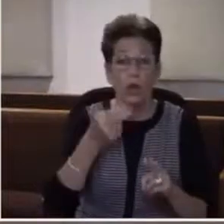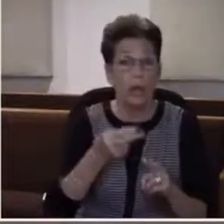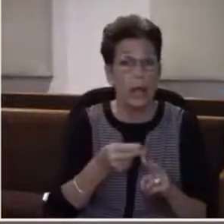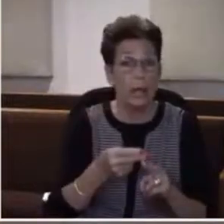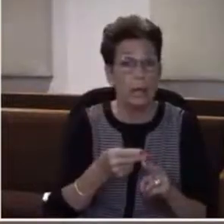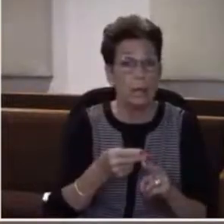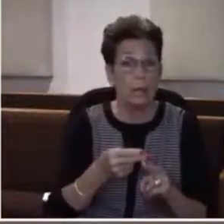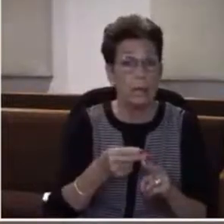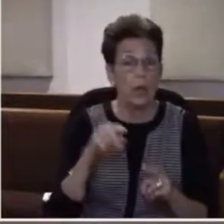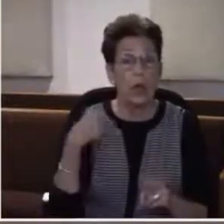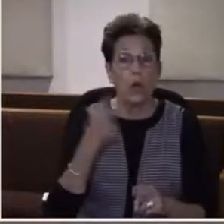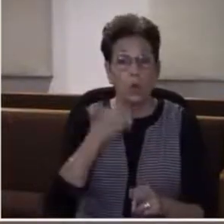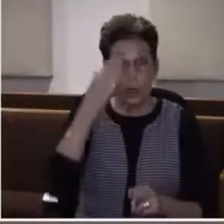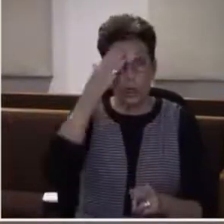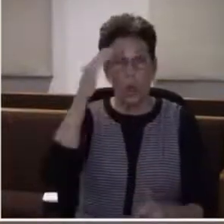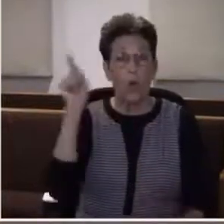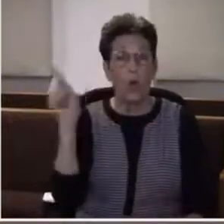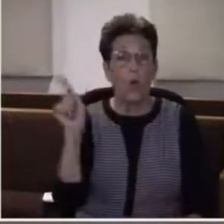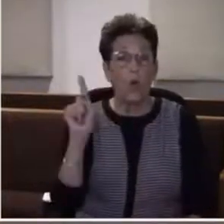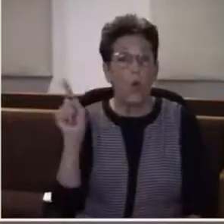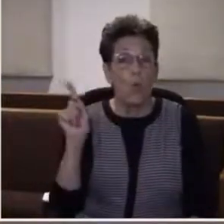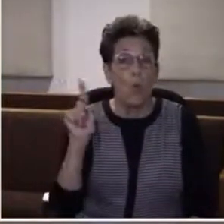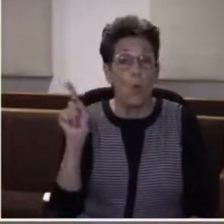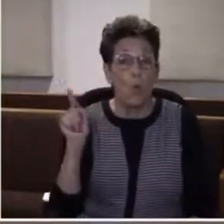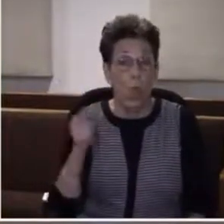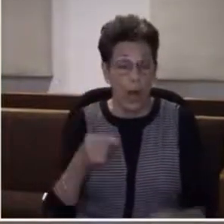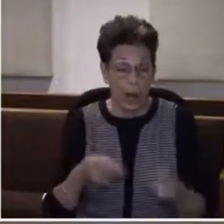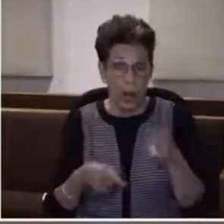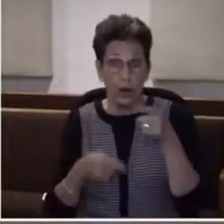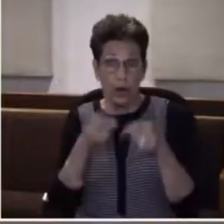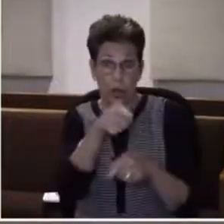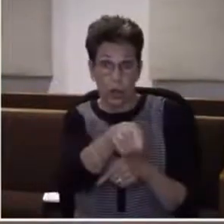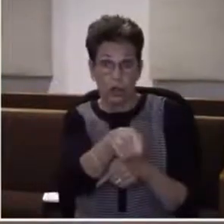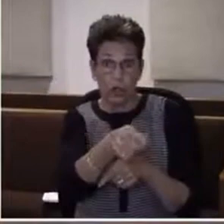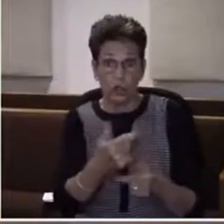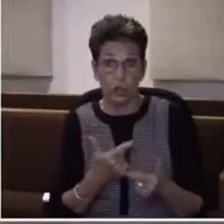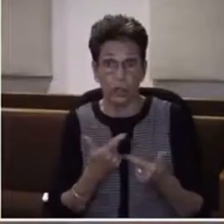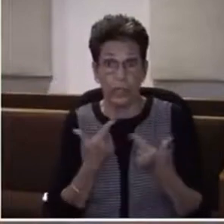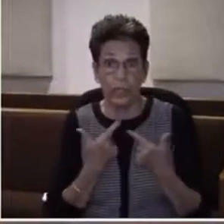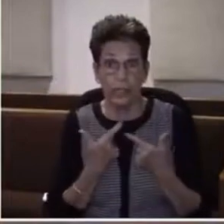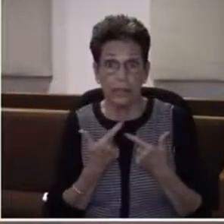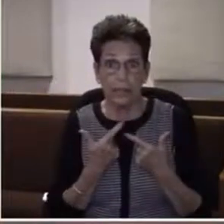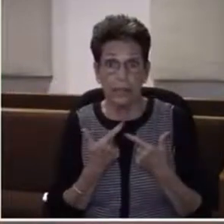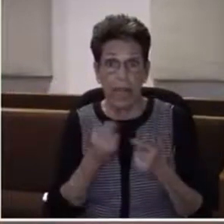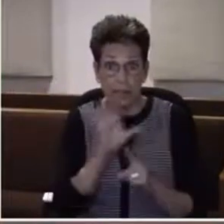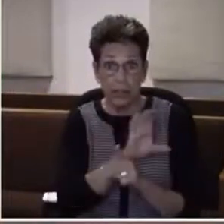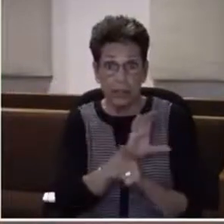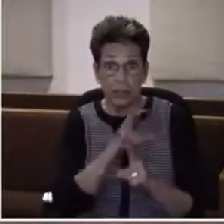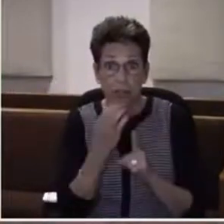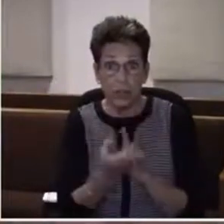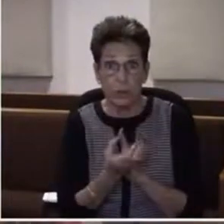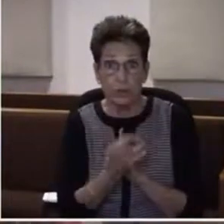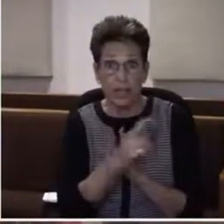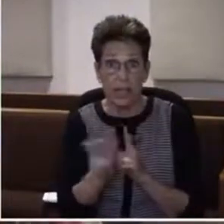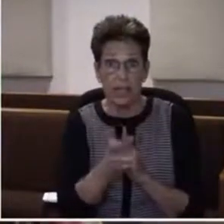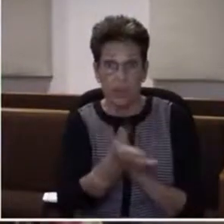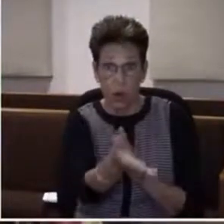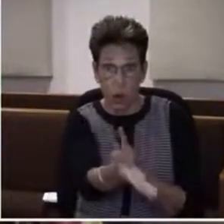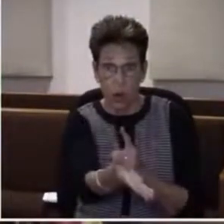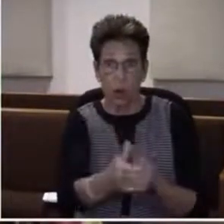lived, and we're told of the circumstance of her life. You will find that she is simply referred